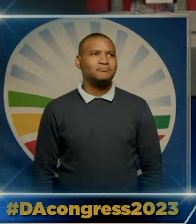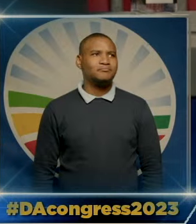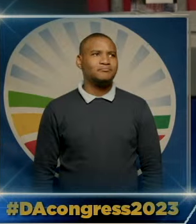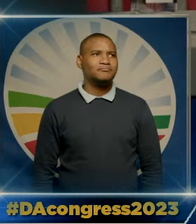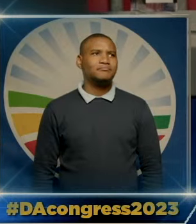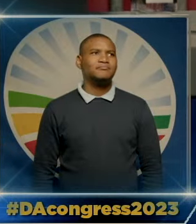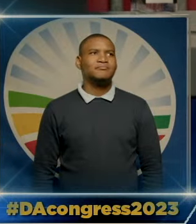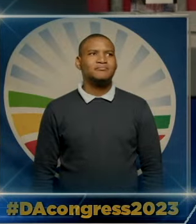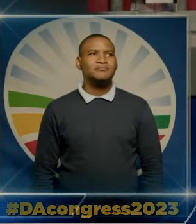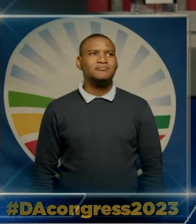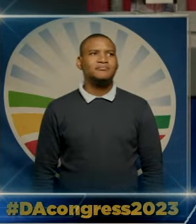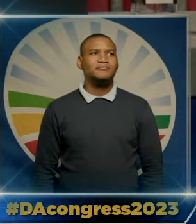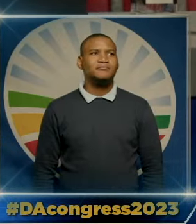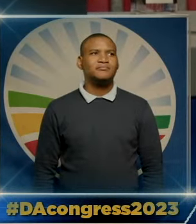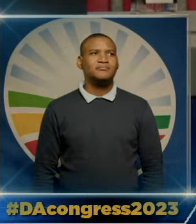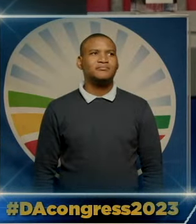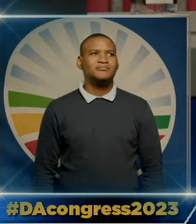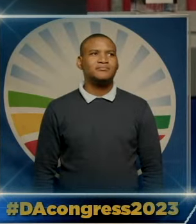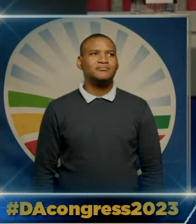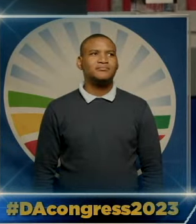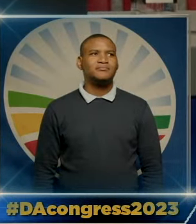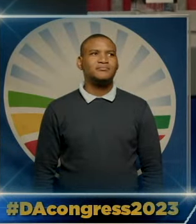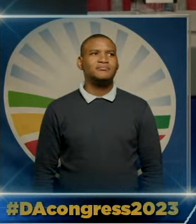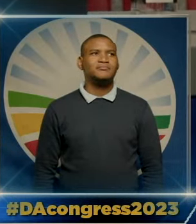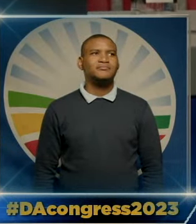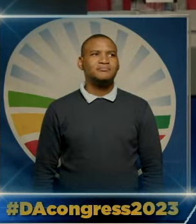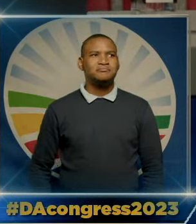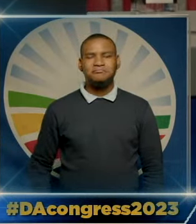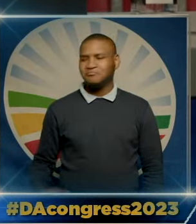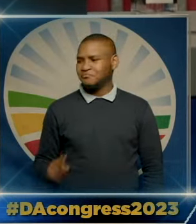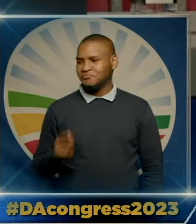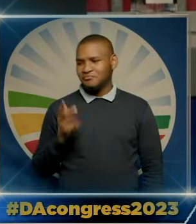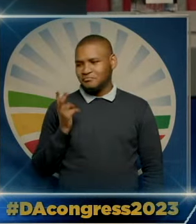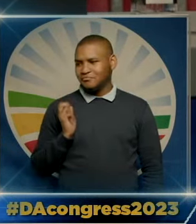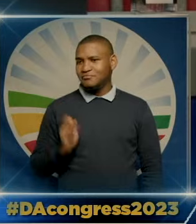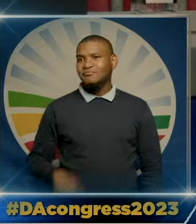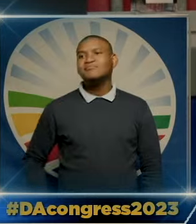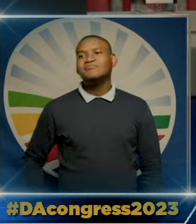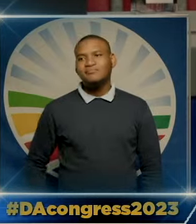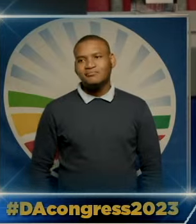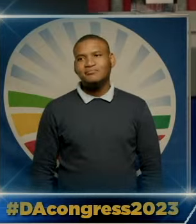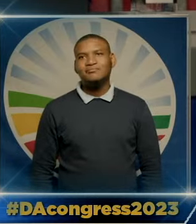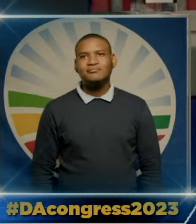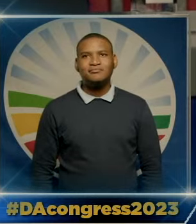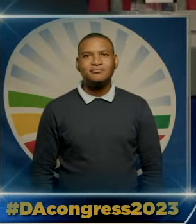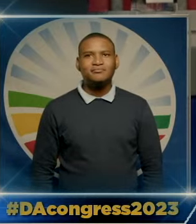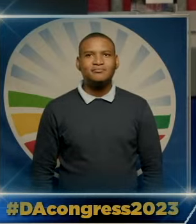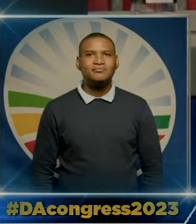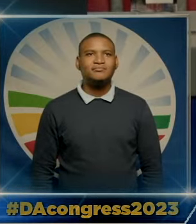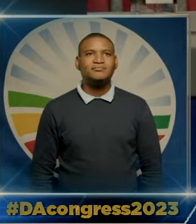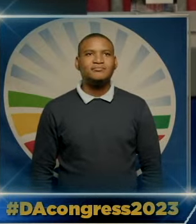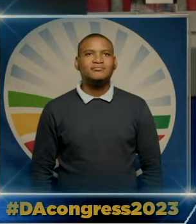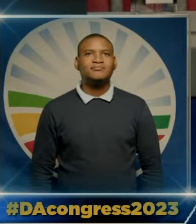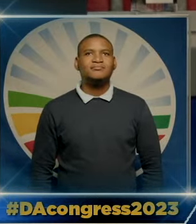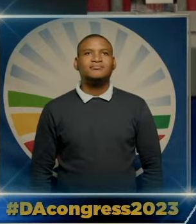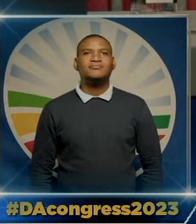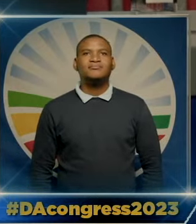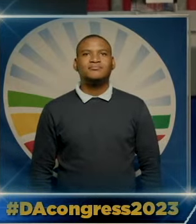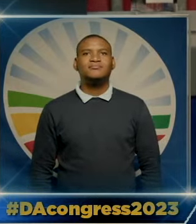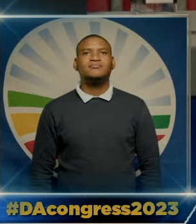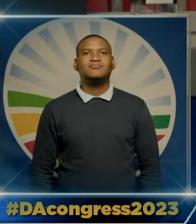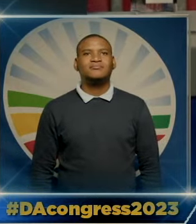and joining me in studio is my lovely co-host, Regan Allen. Thank you so much, Nazli. I'm Regan